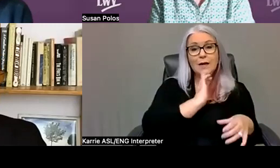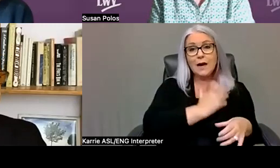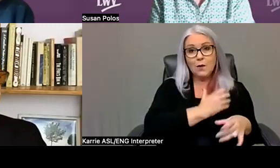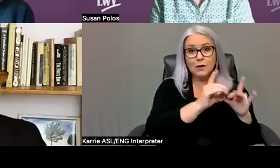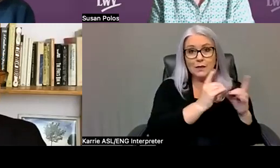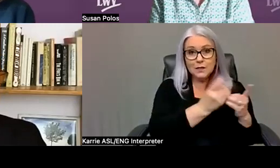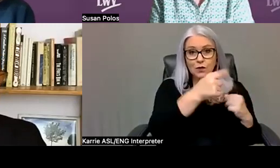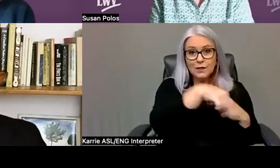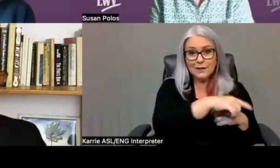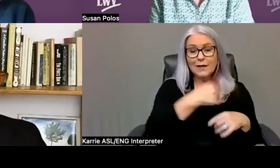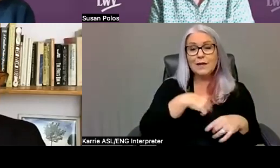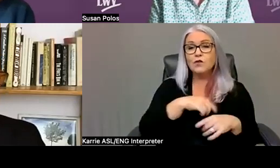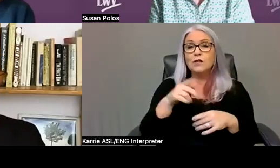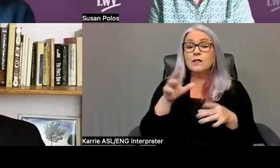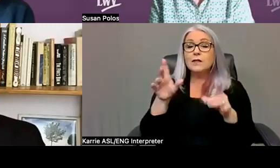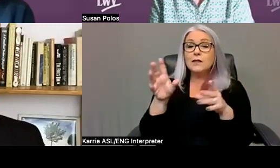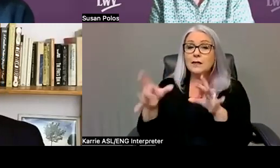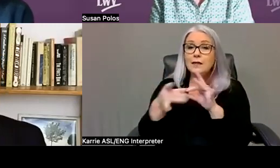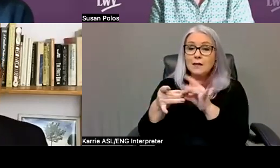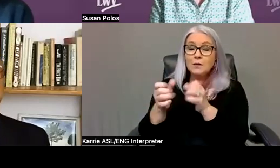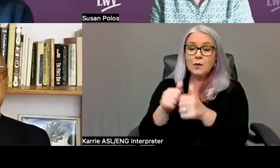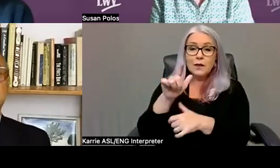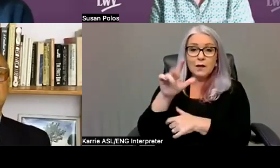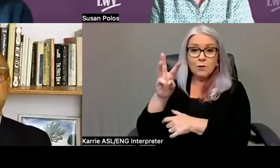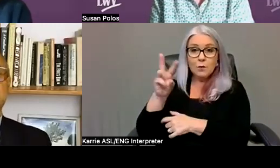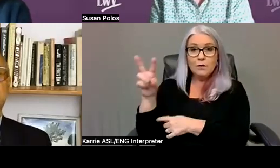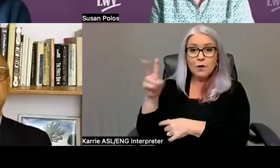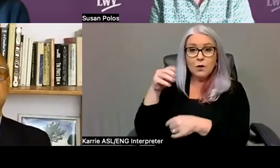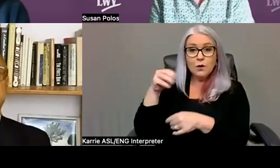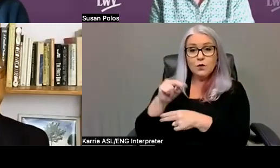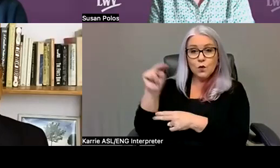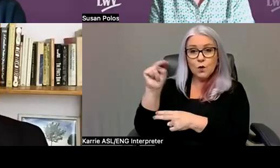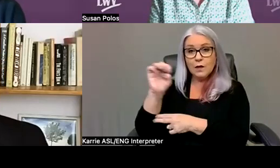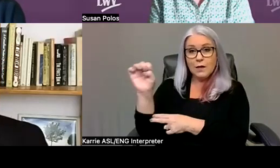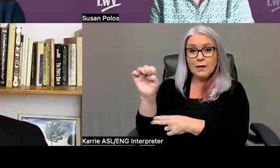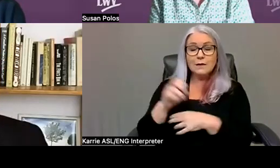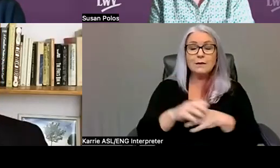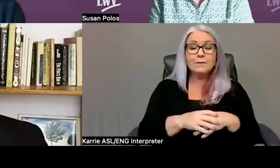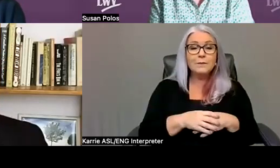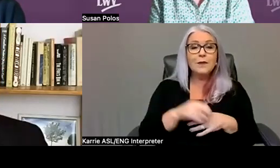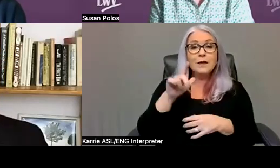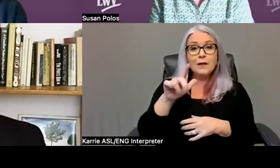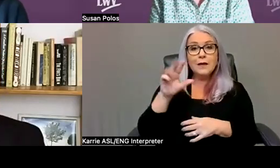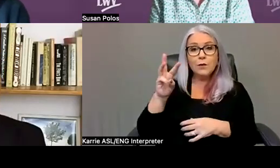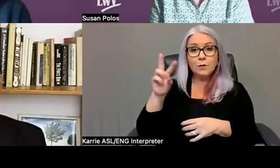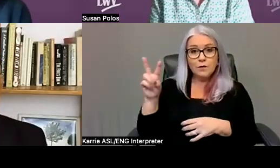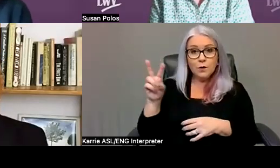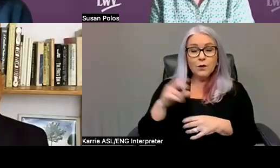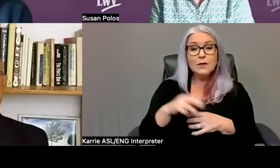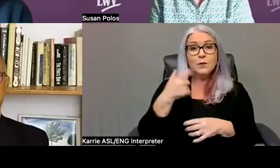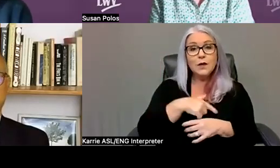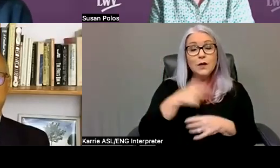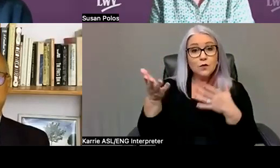member of the League of Women Voters Northeast. A word about the League of Women Voters. I'm sure you know the League as a voter